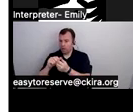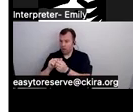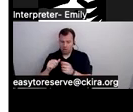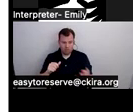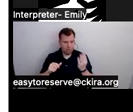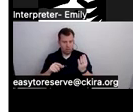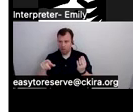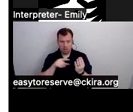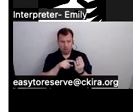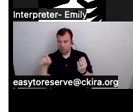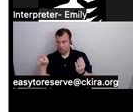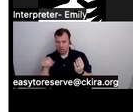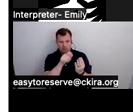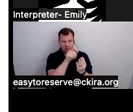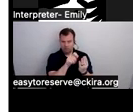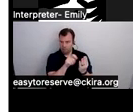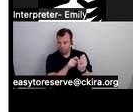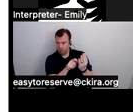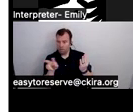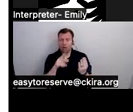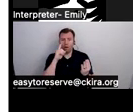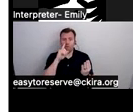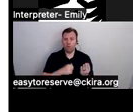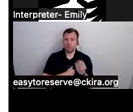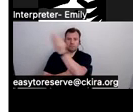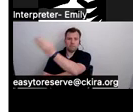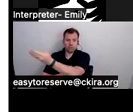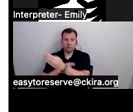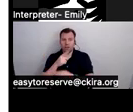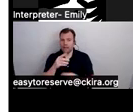forms that you have to do in preparation for submission. And they